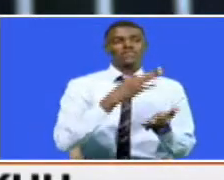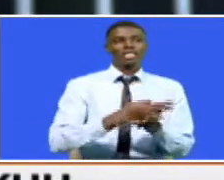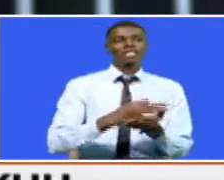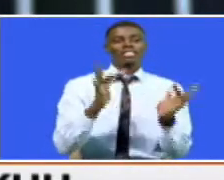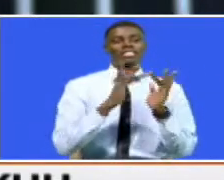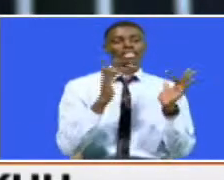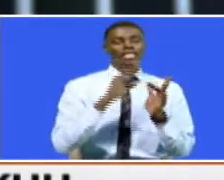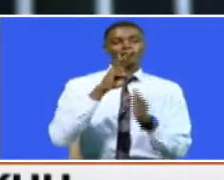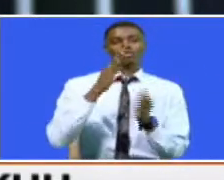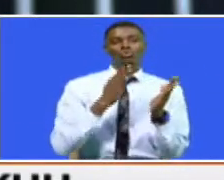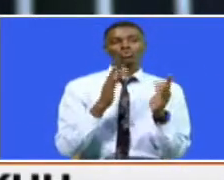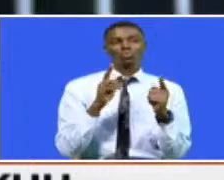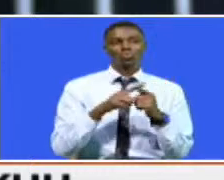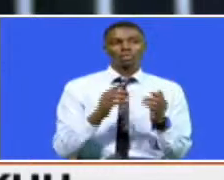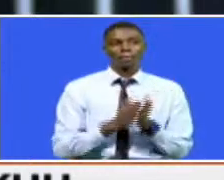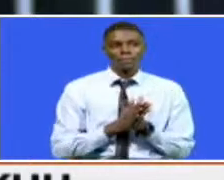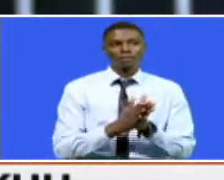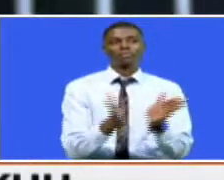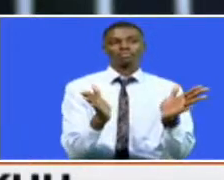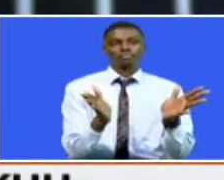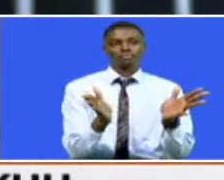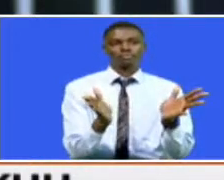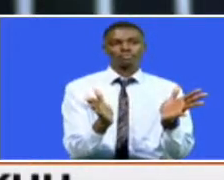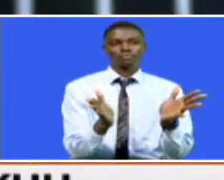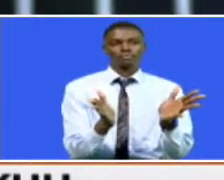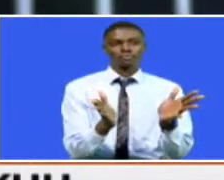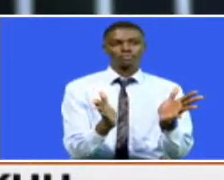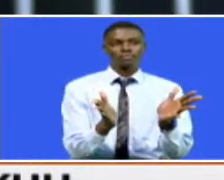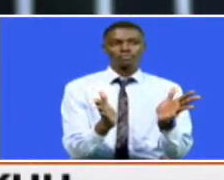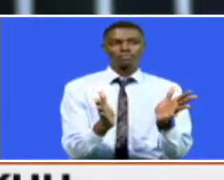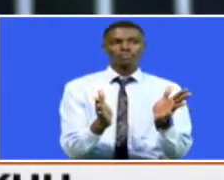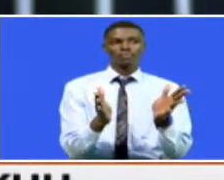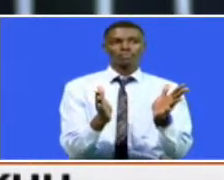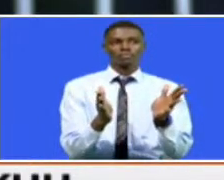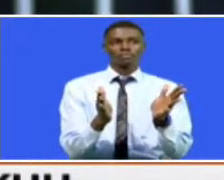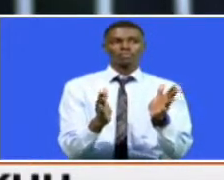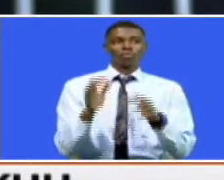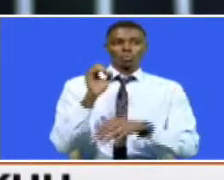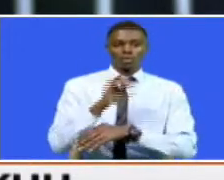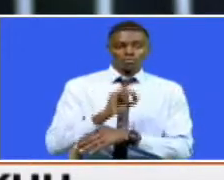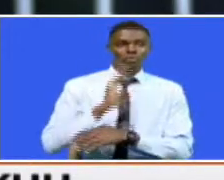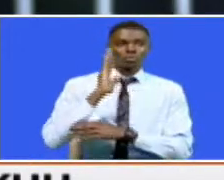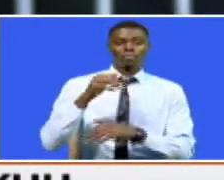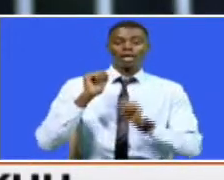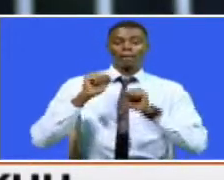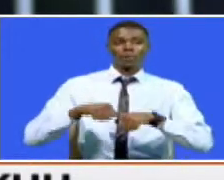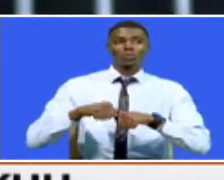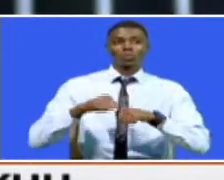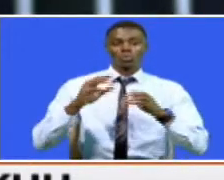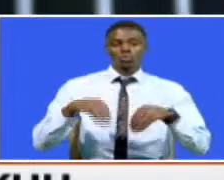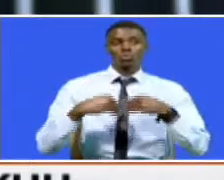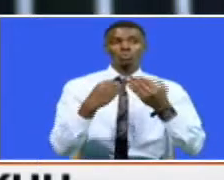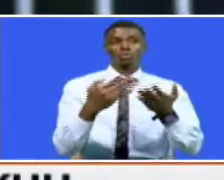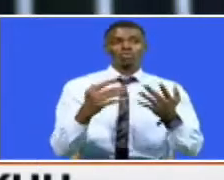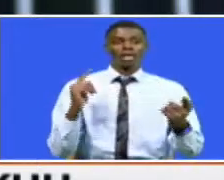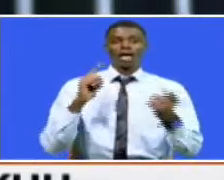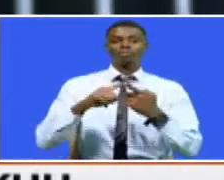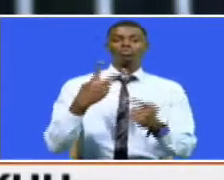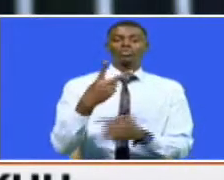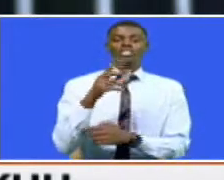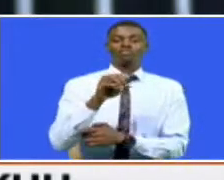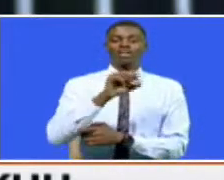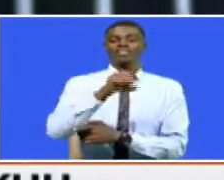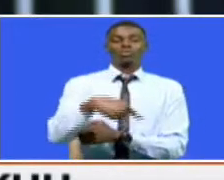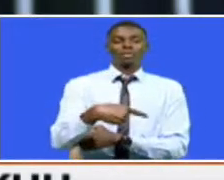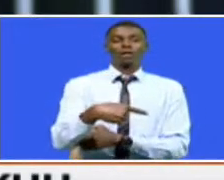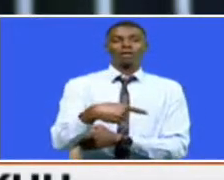public through state funded hotspots. We envisage that we will be able to provide up to